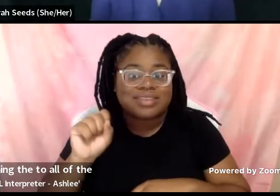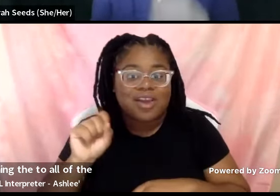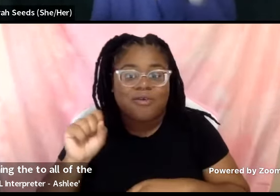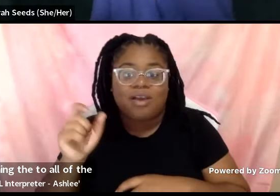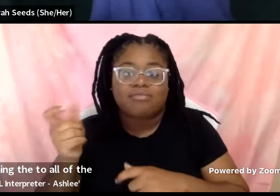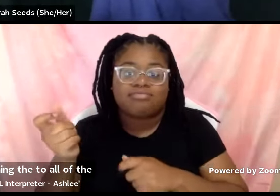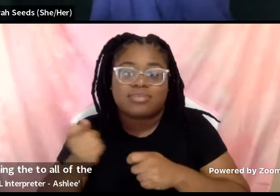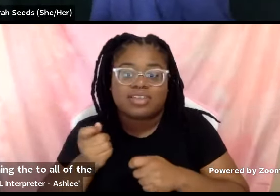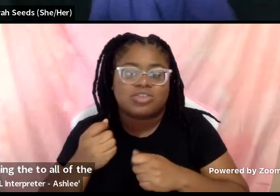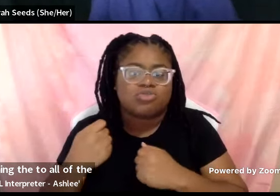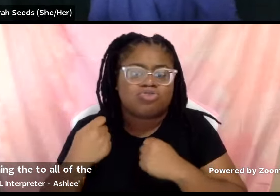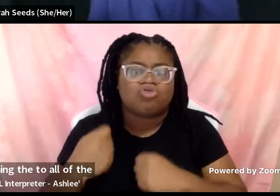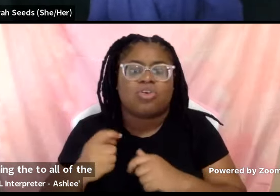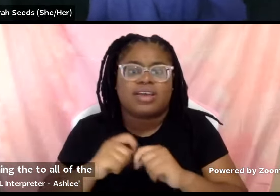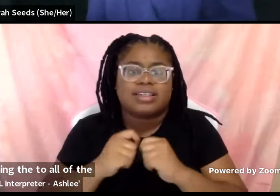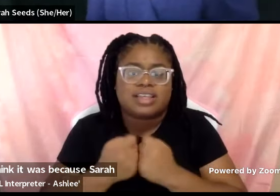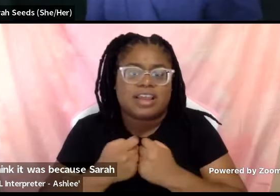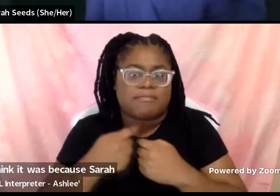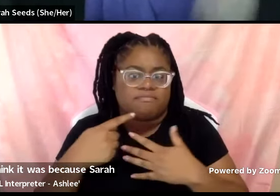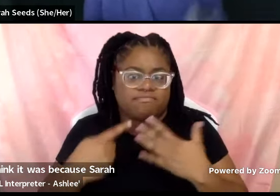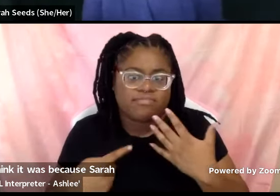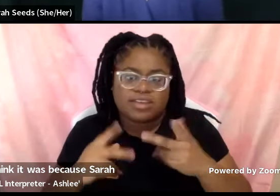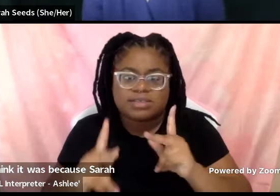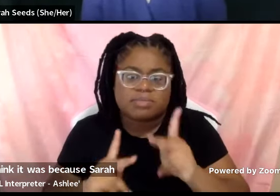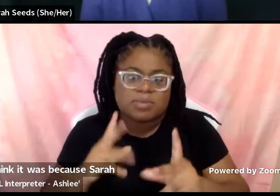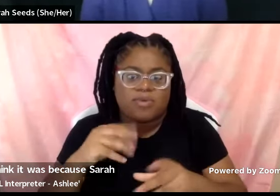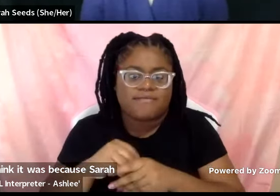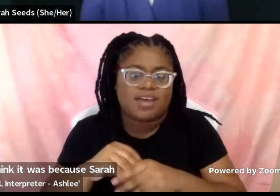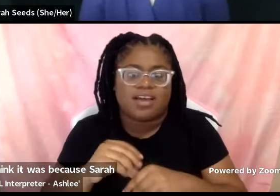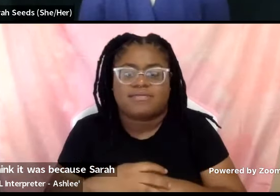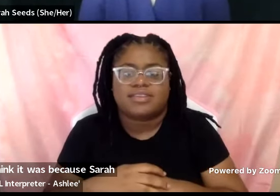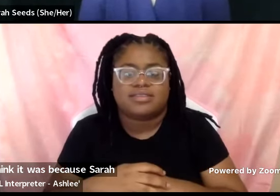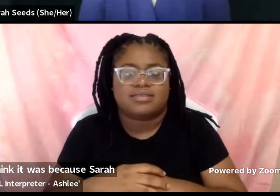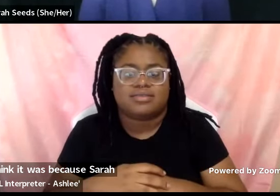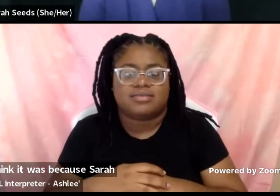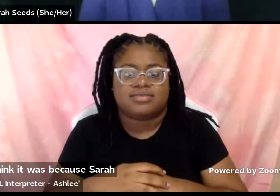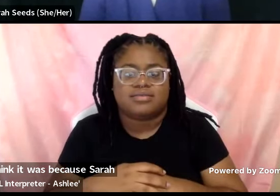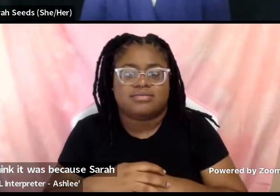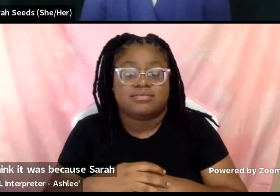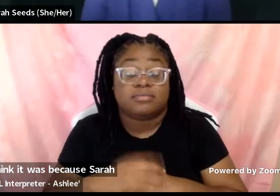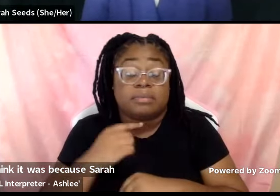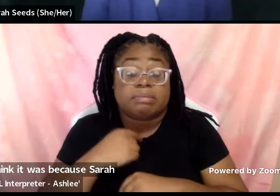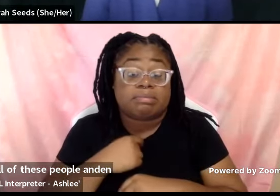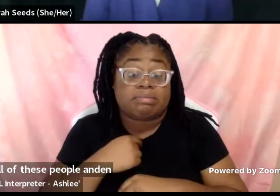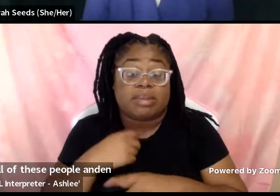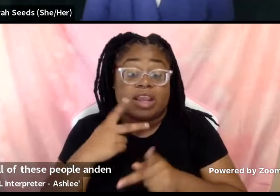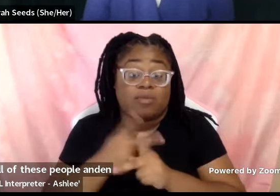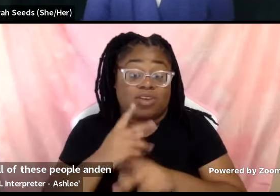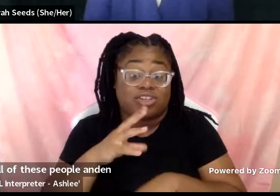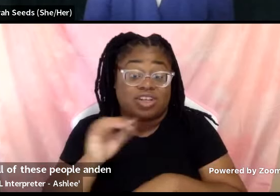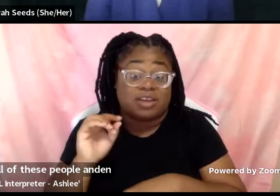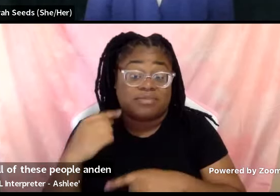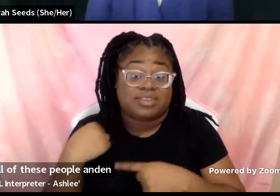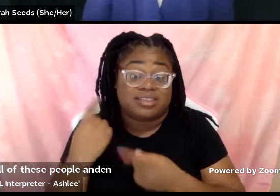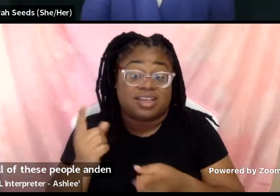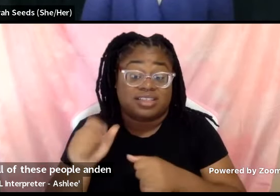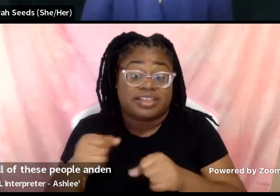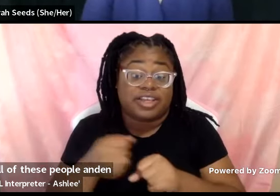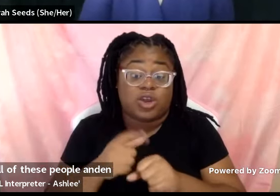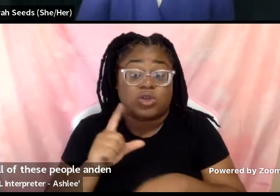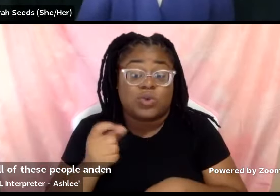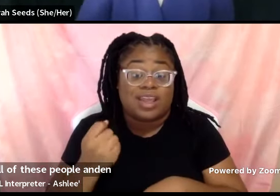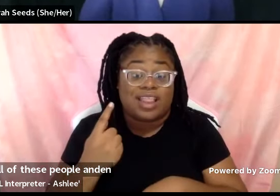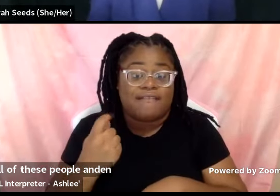team of all these people. And, you know, since I've had this production company since 2011, I usually